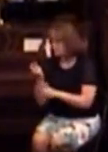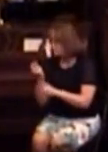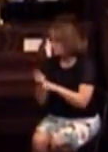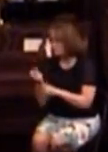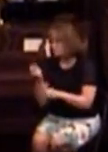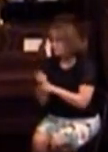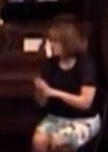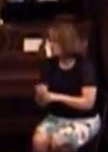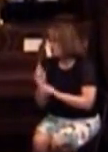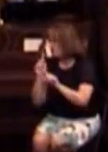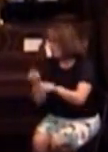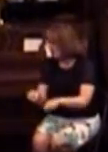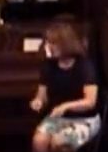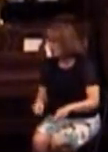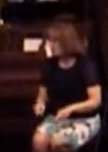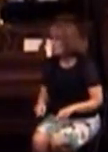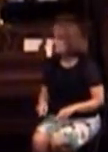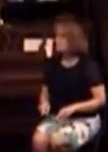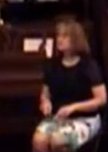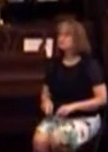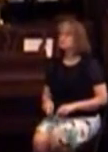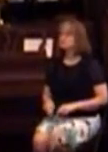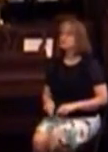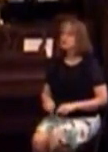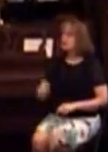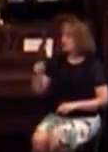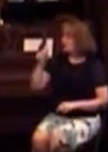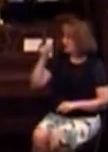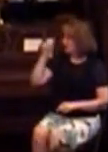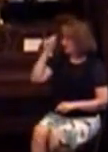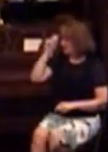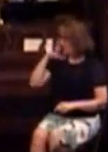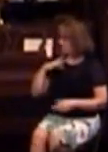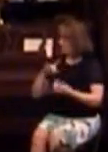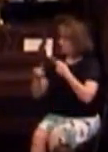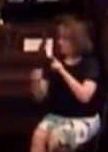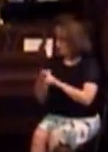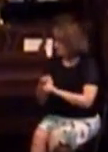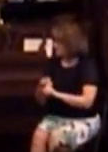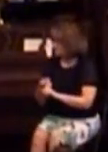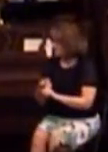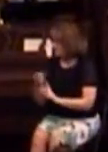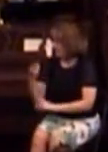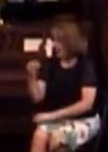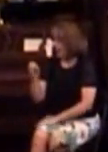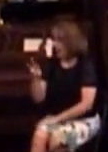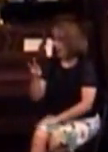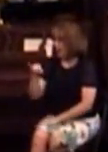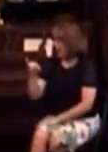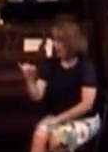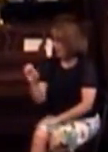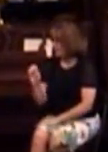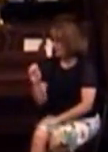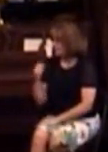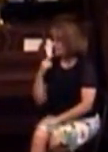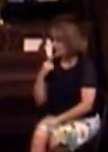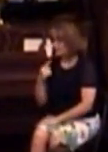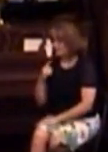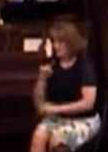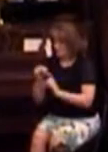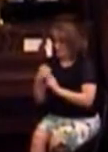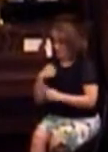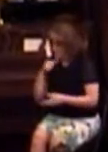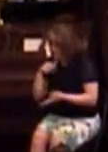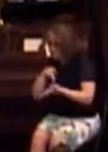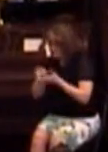year, he went to college with me. I said, Howie, once I'm no longer paid to go to this festival, I'm not coming anymore. So anyway, I